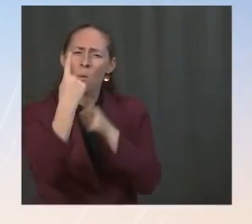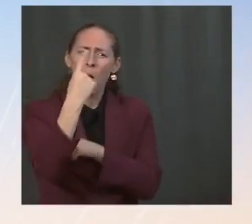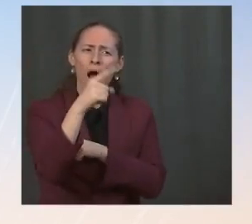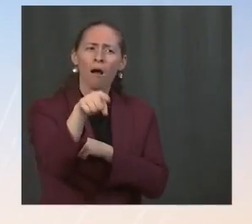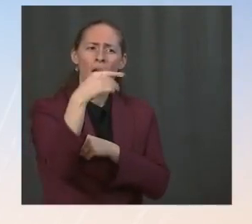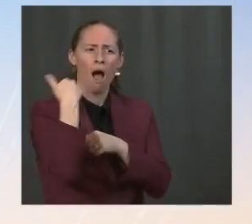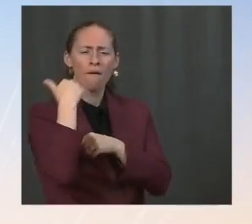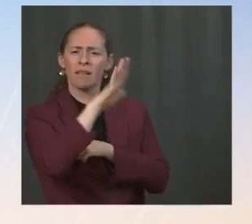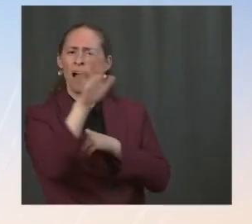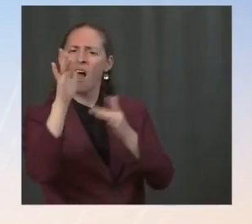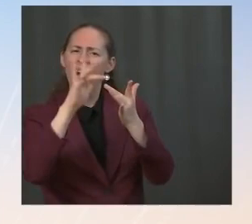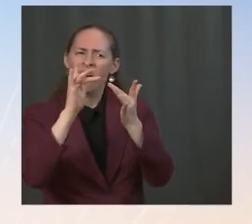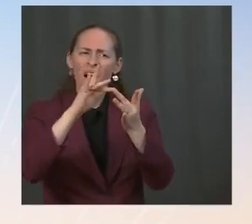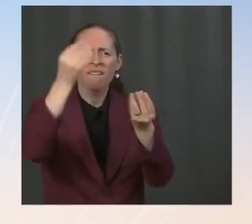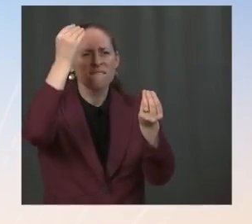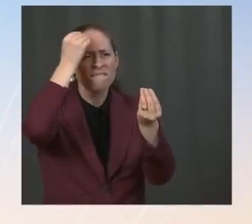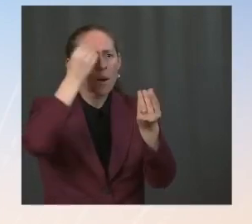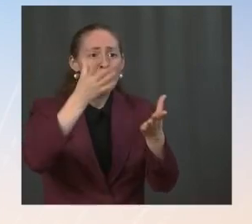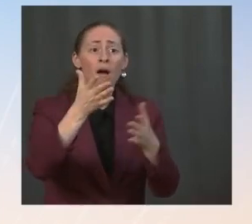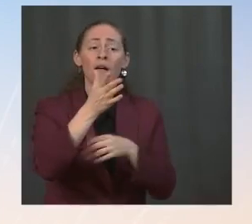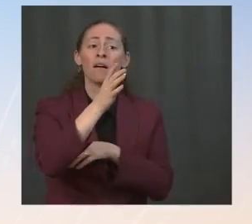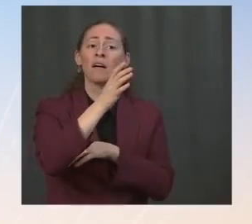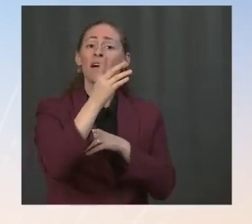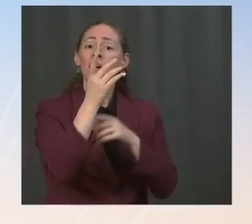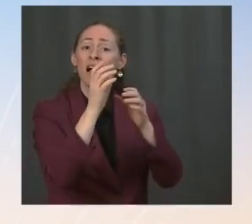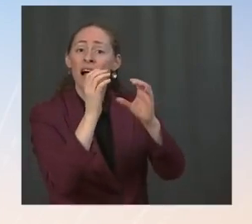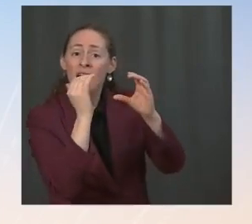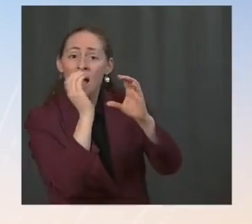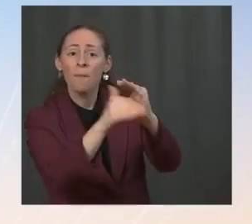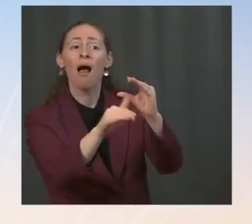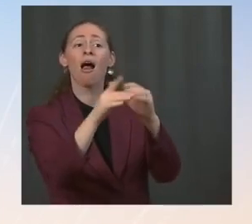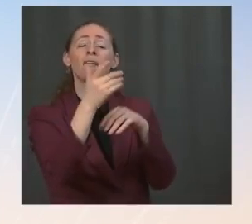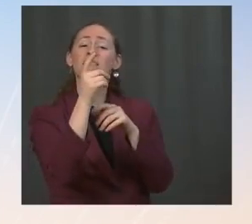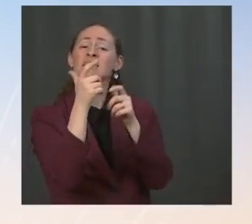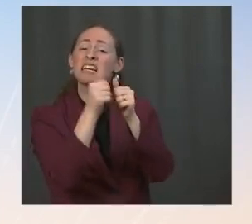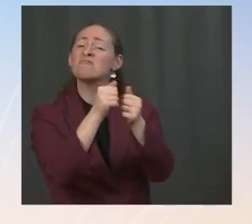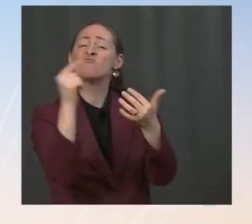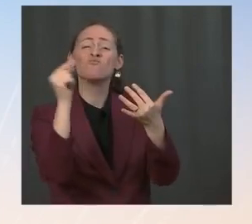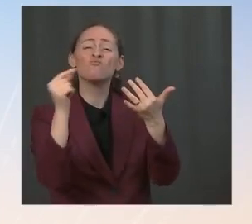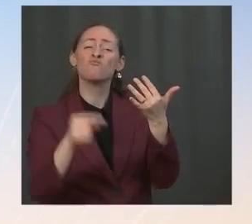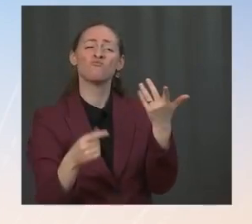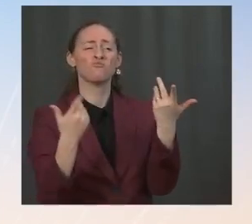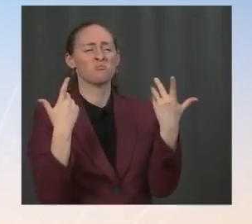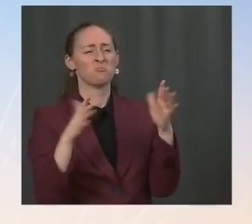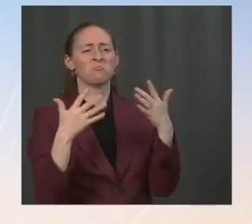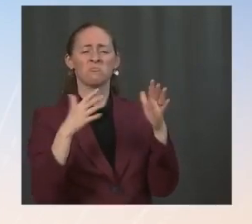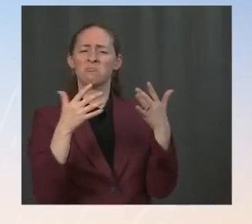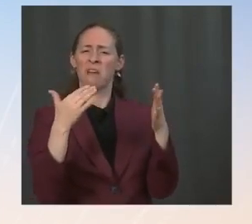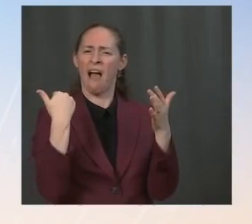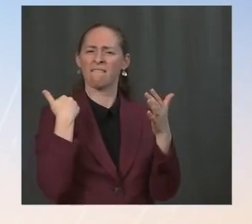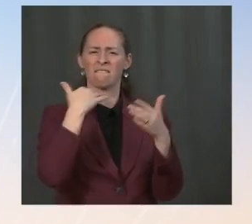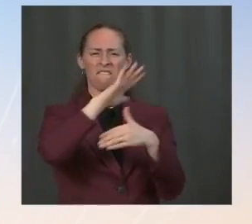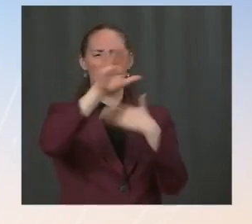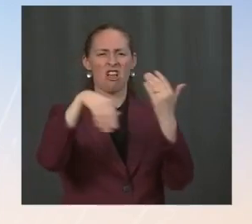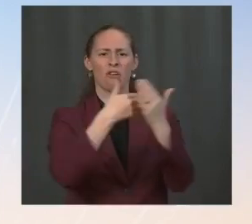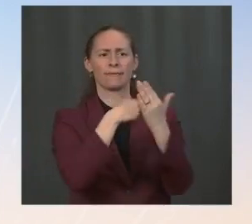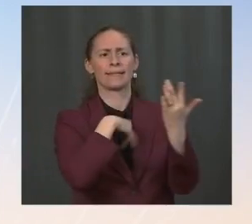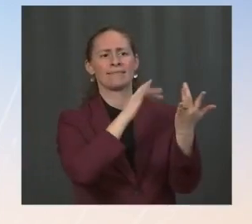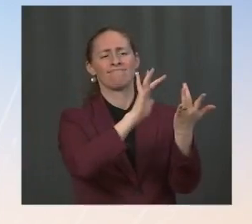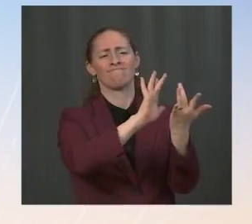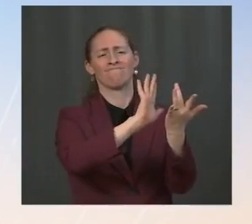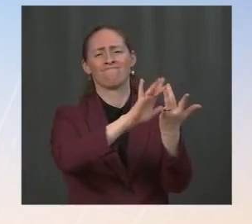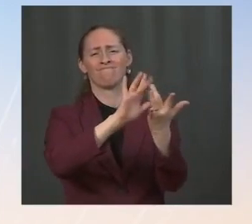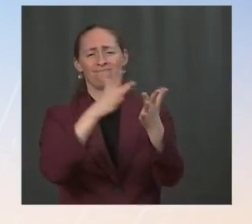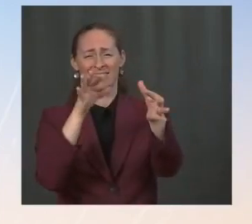text, WhatsApp, and we are working with each of them and their families on an individual basis on how to get them evacuated to the airport and